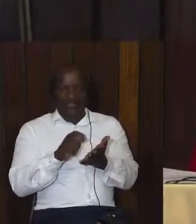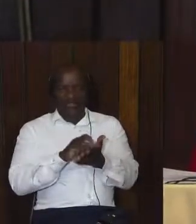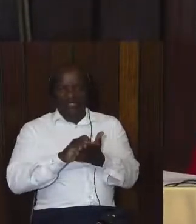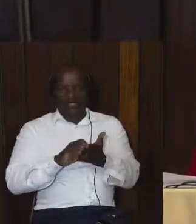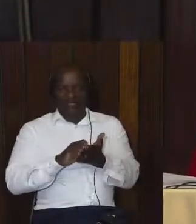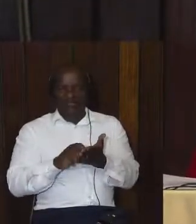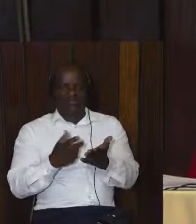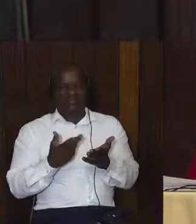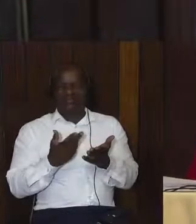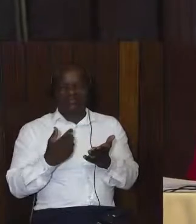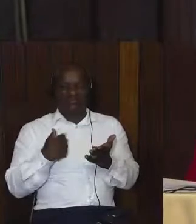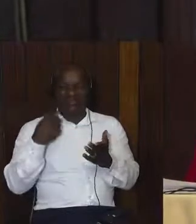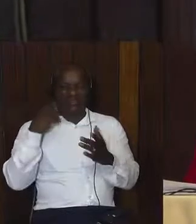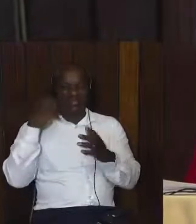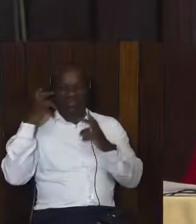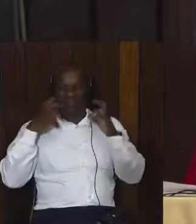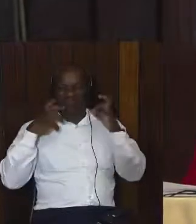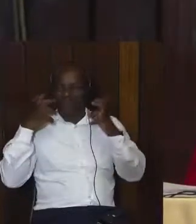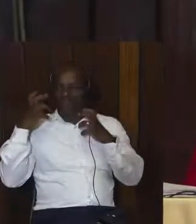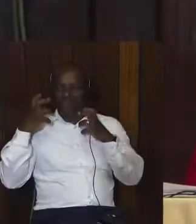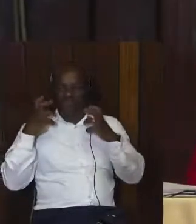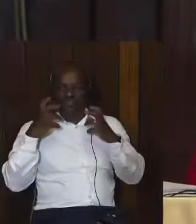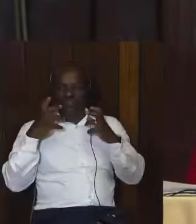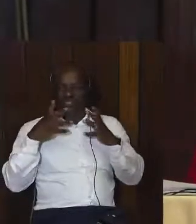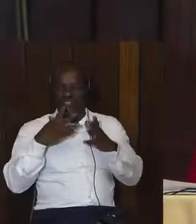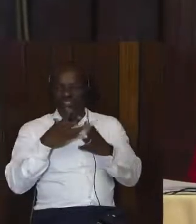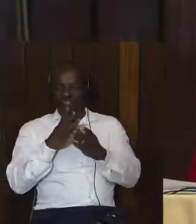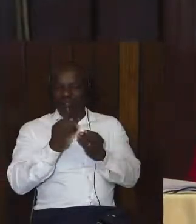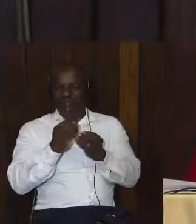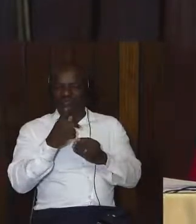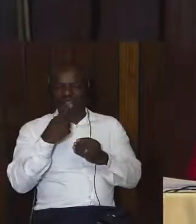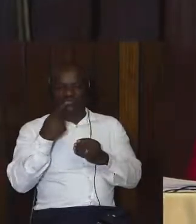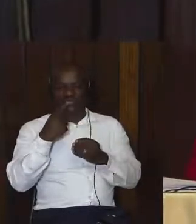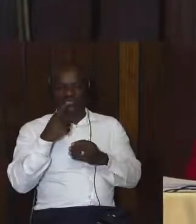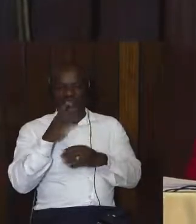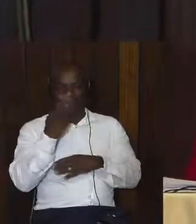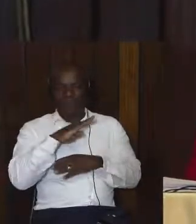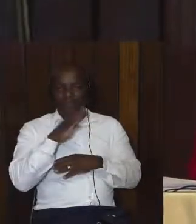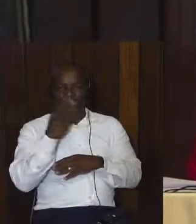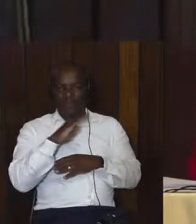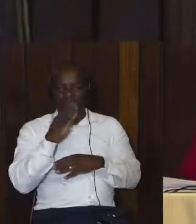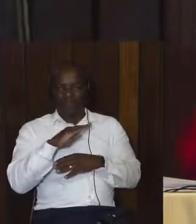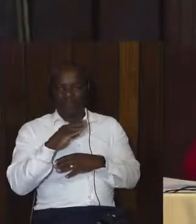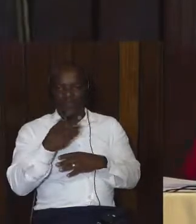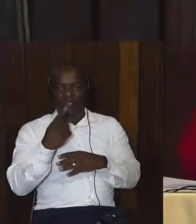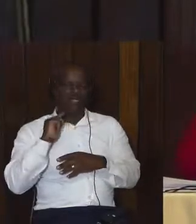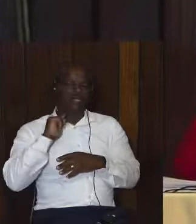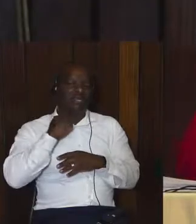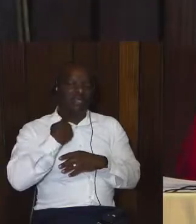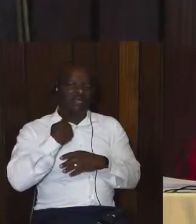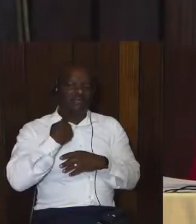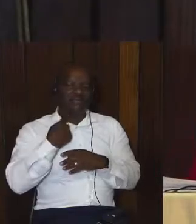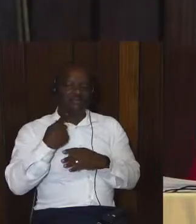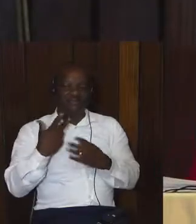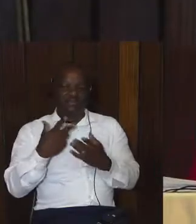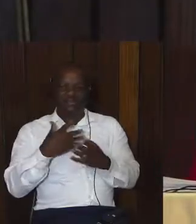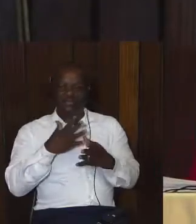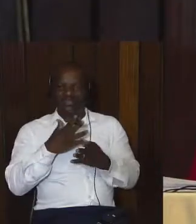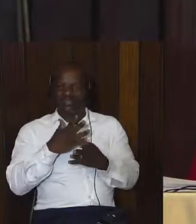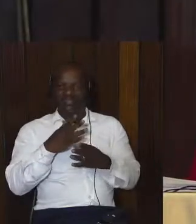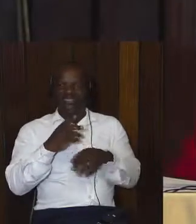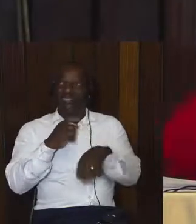getting confused. Unless somebody was lying to us to say there was concurrency that you got from the minister sometime last